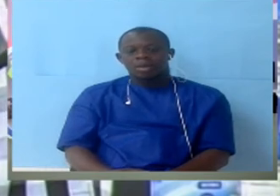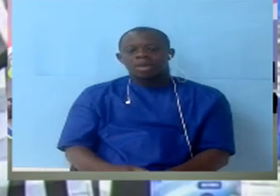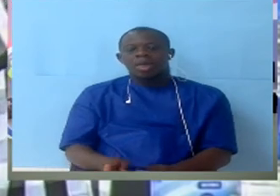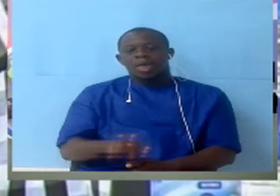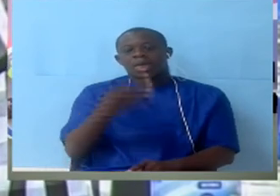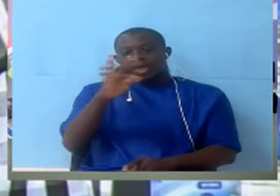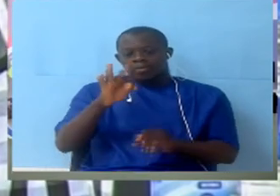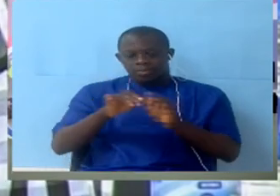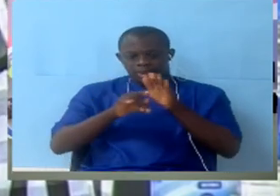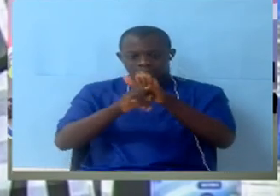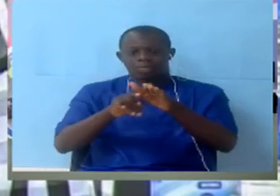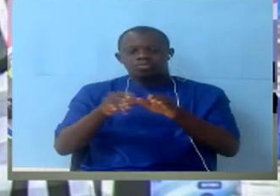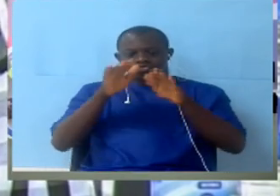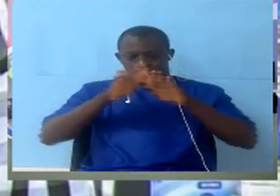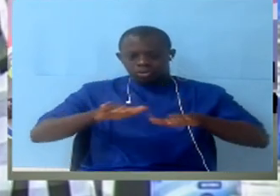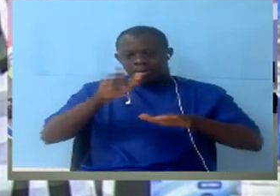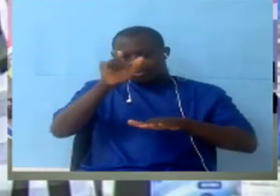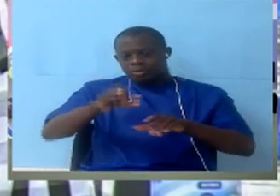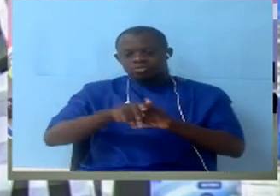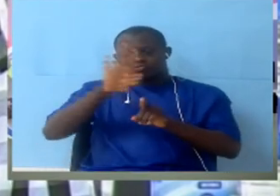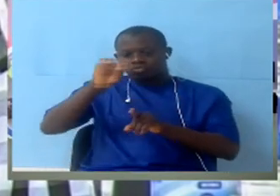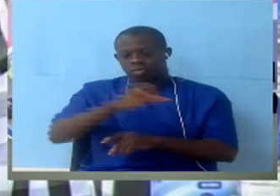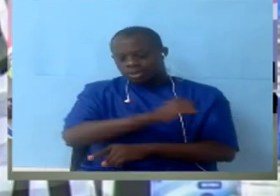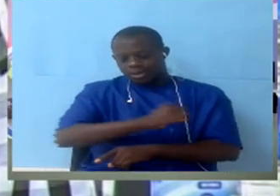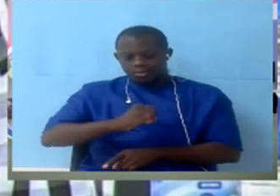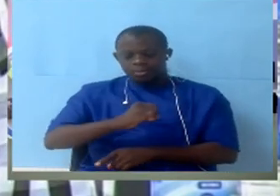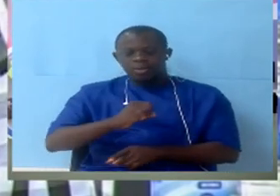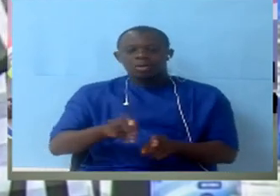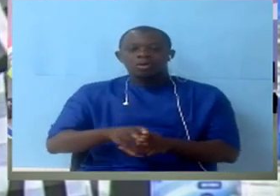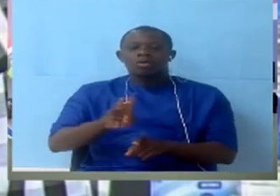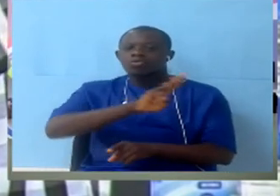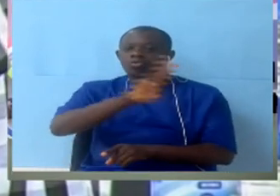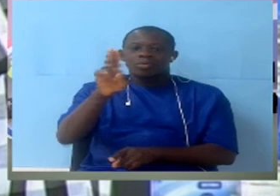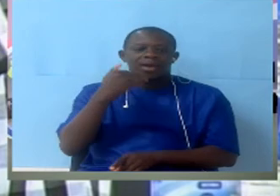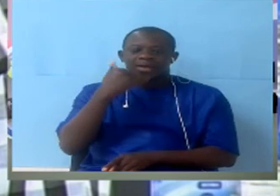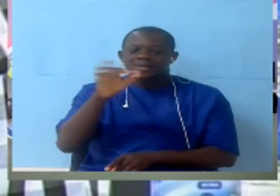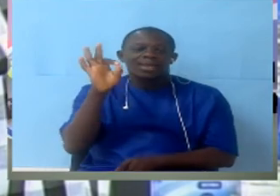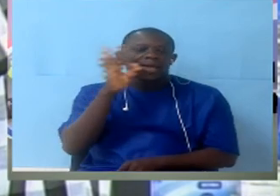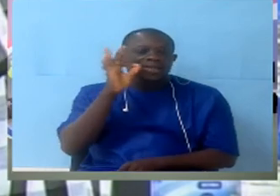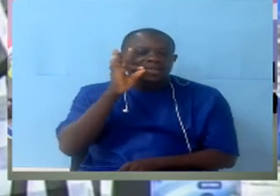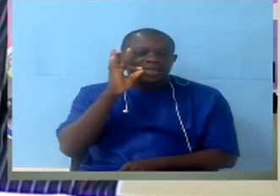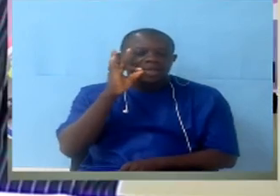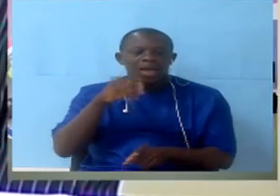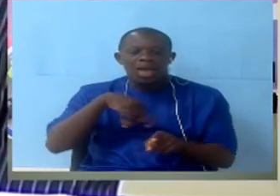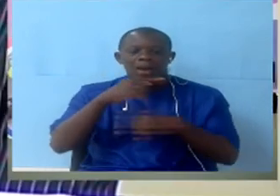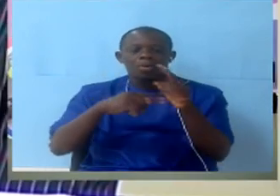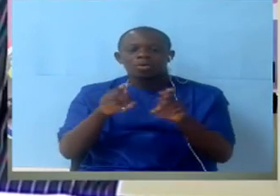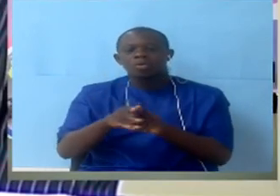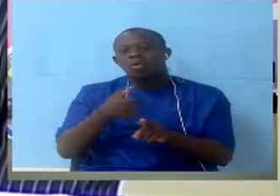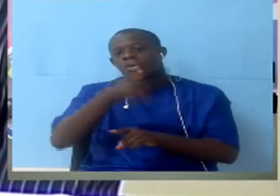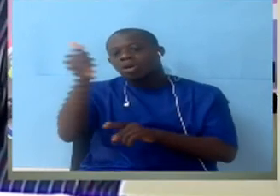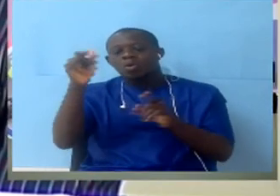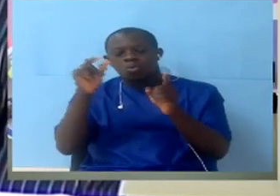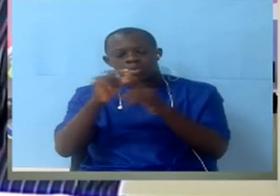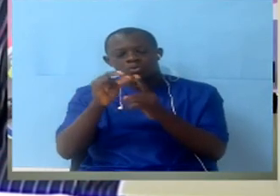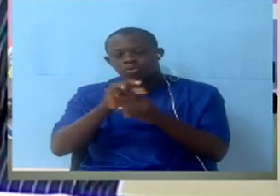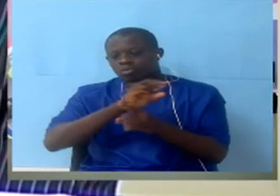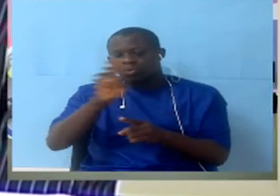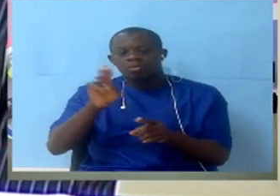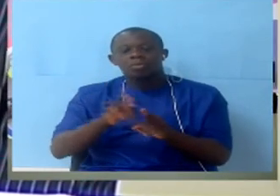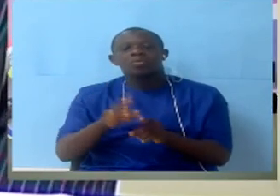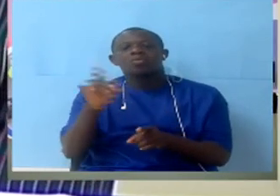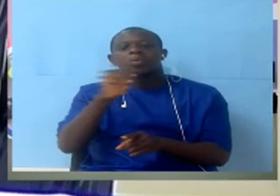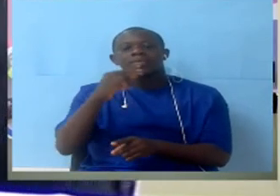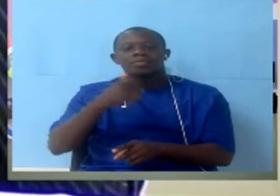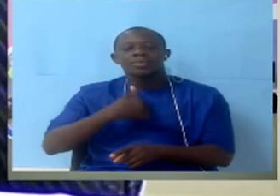If a jola commits a crime, I'm not asking for you to give me an answer in hypothetical terms. What I am